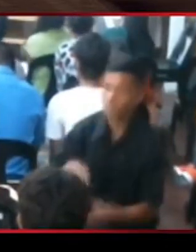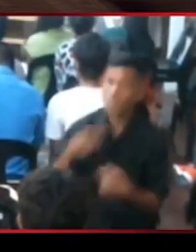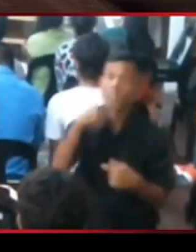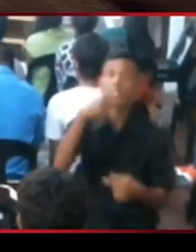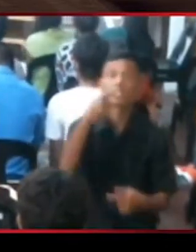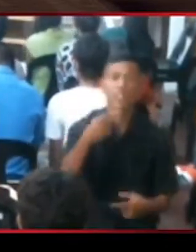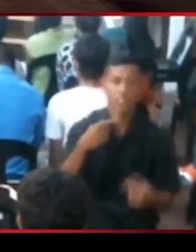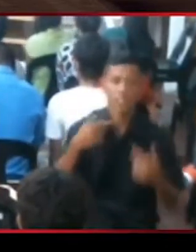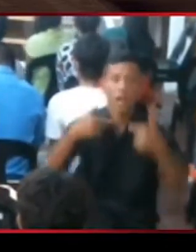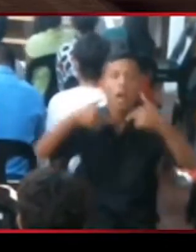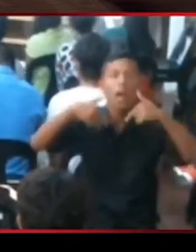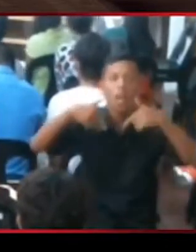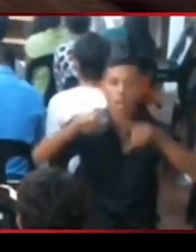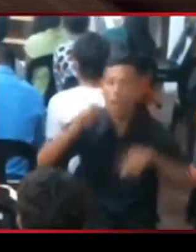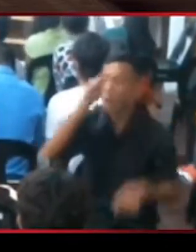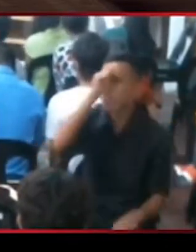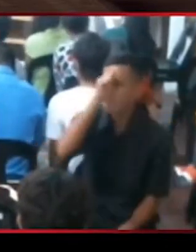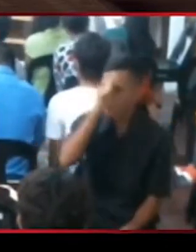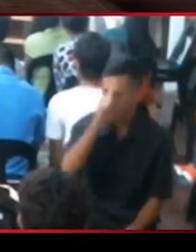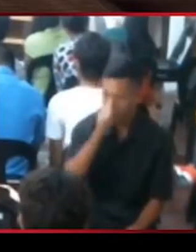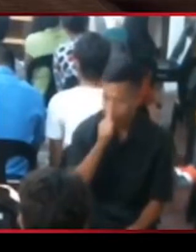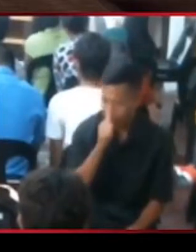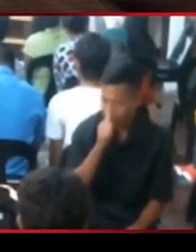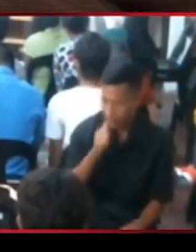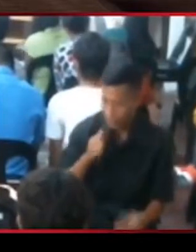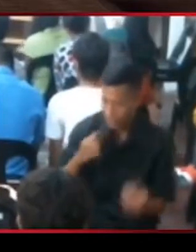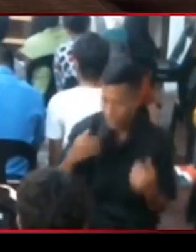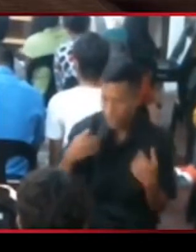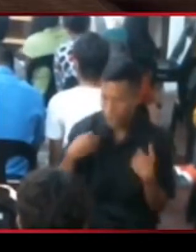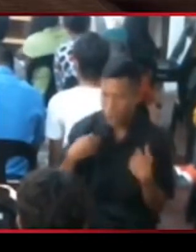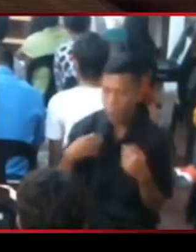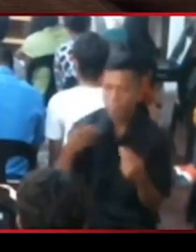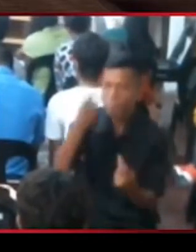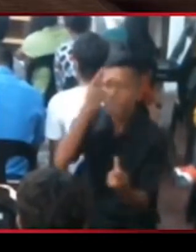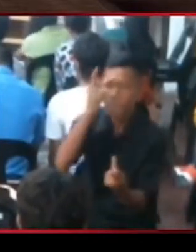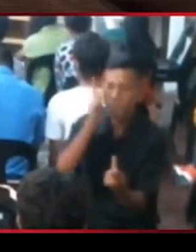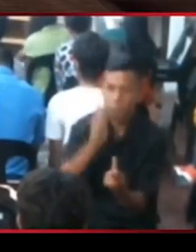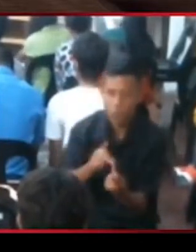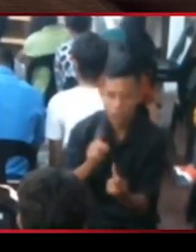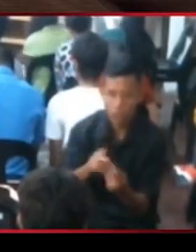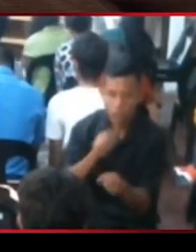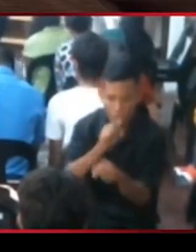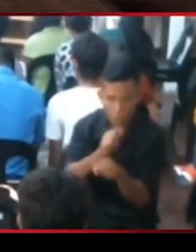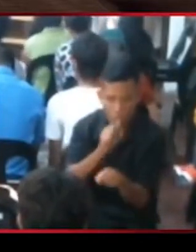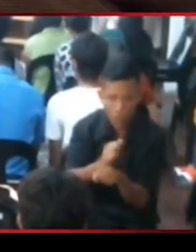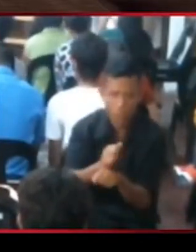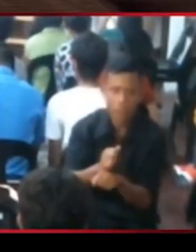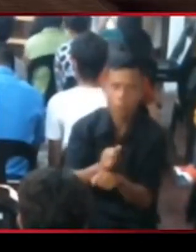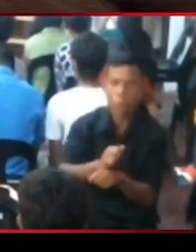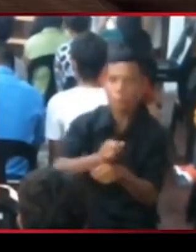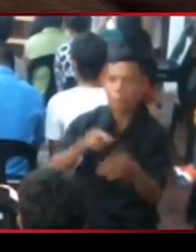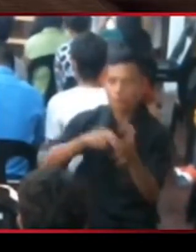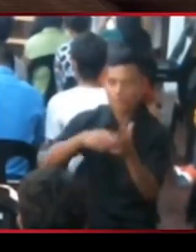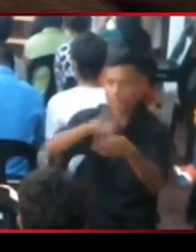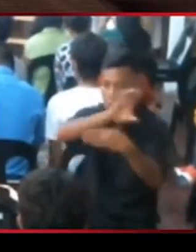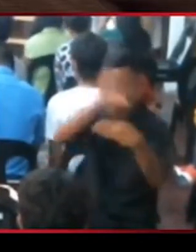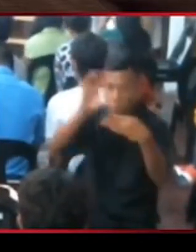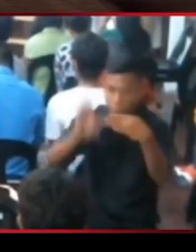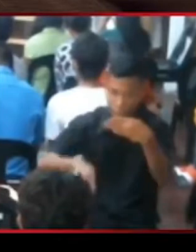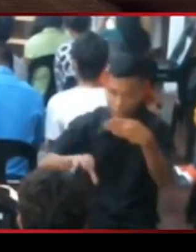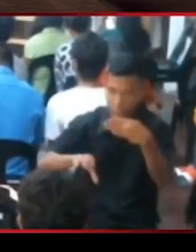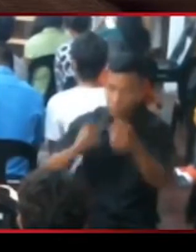let patience have her perfect work, that ye may be perfect and